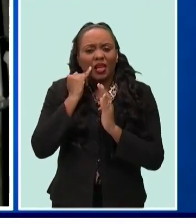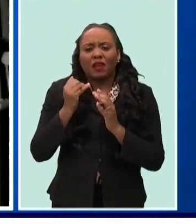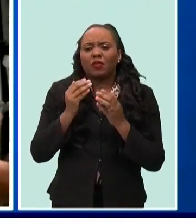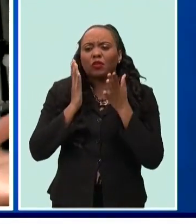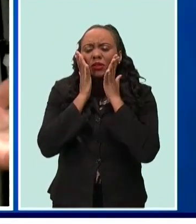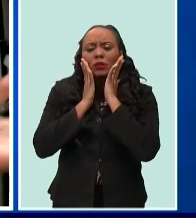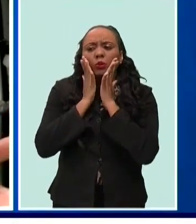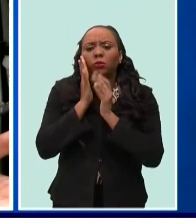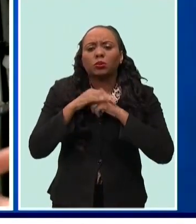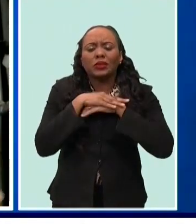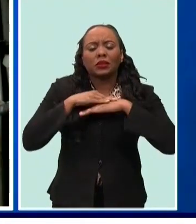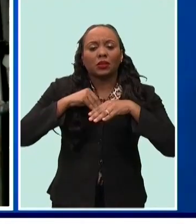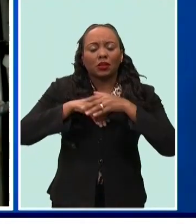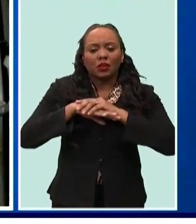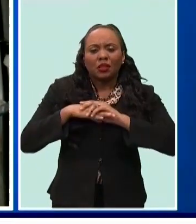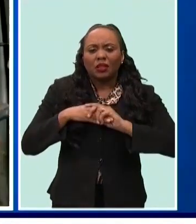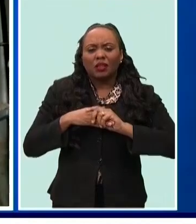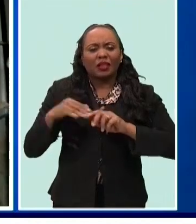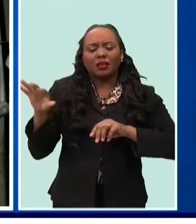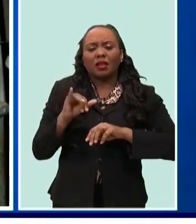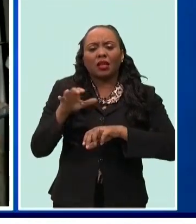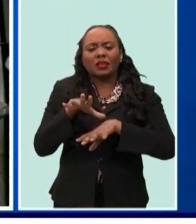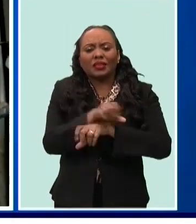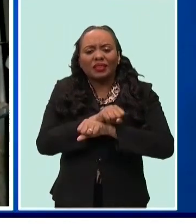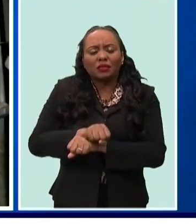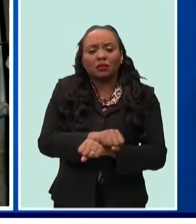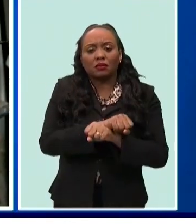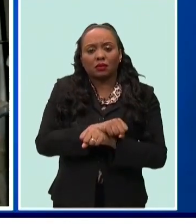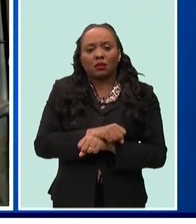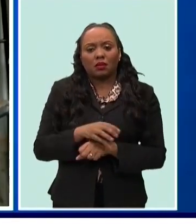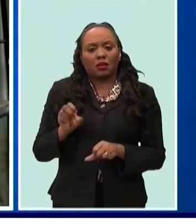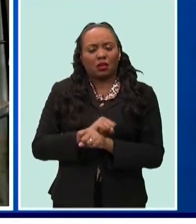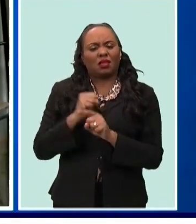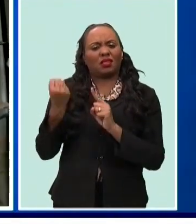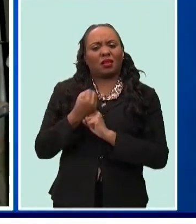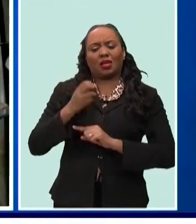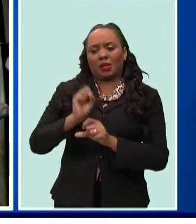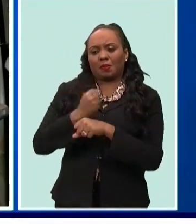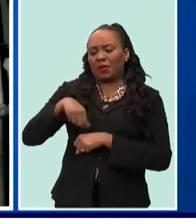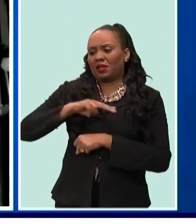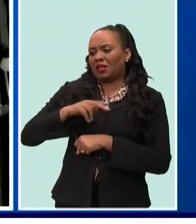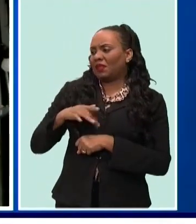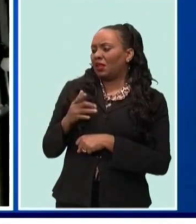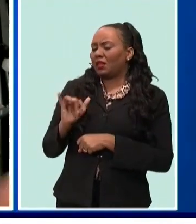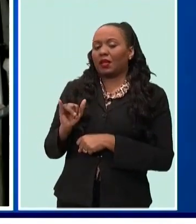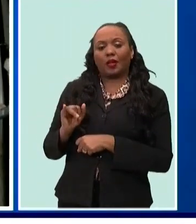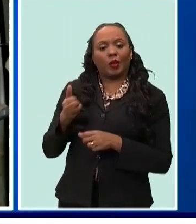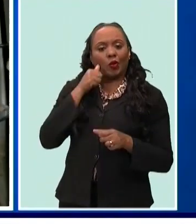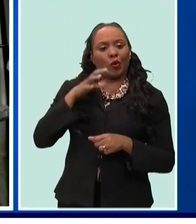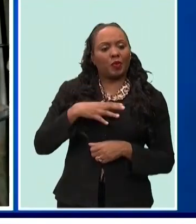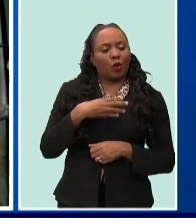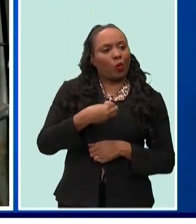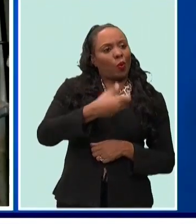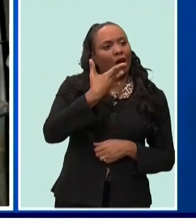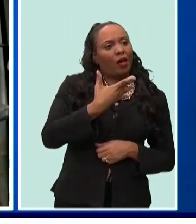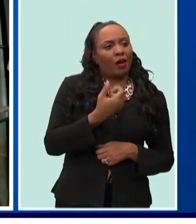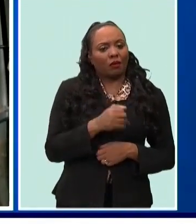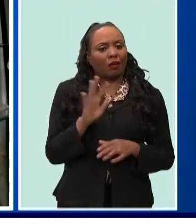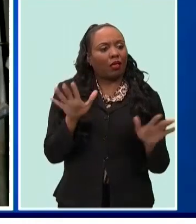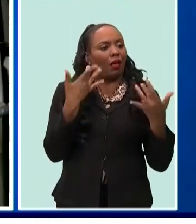insecurities based on slavery mindset, because society makes us feel like women who have lighter skin or who are white are